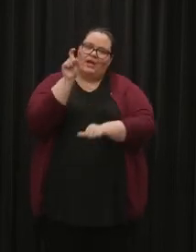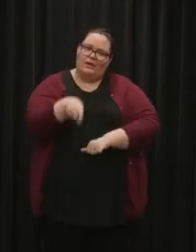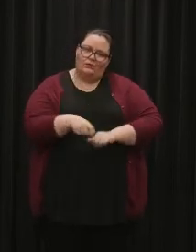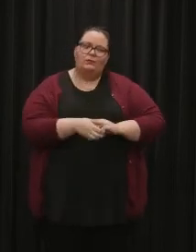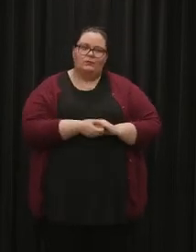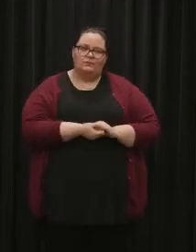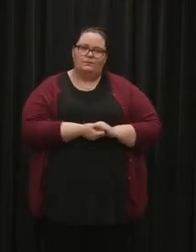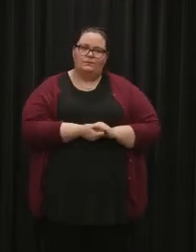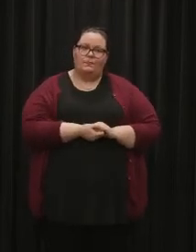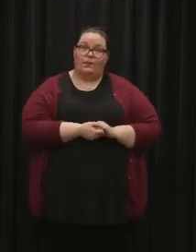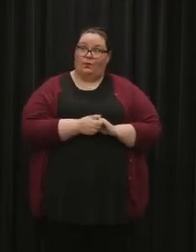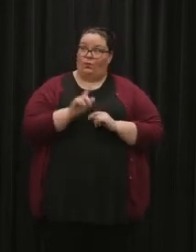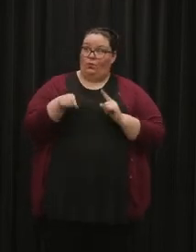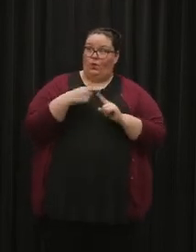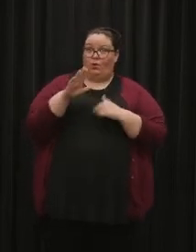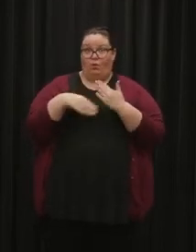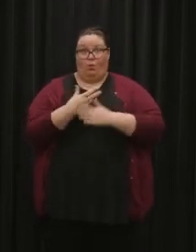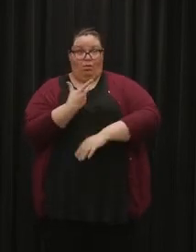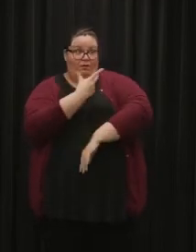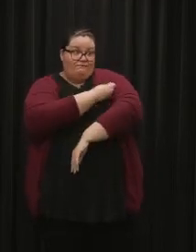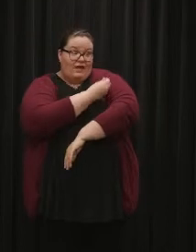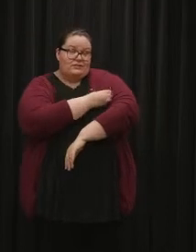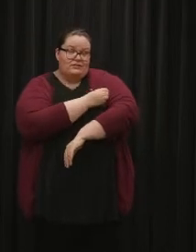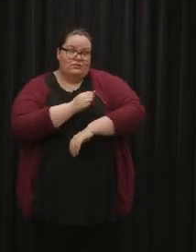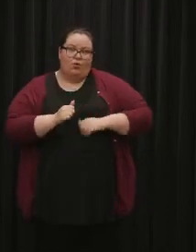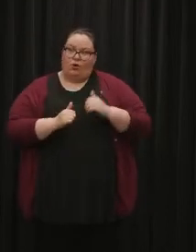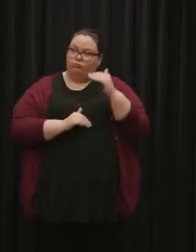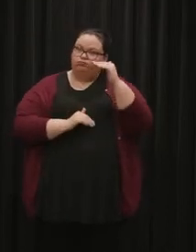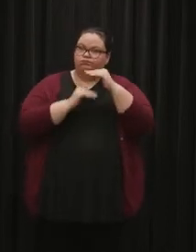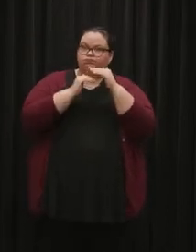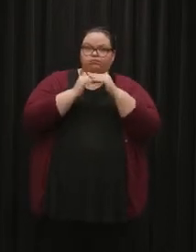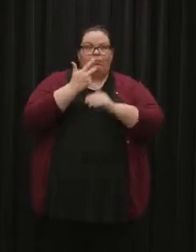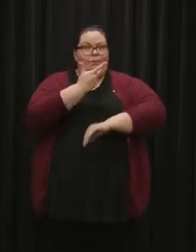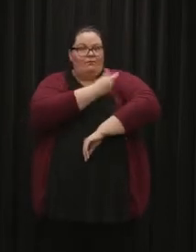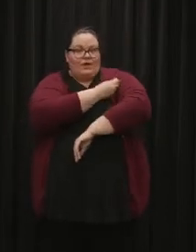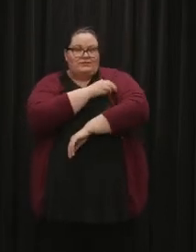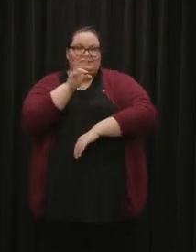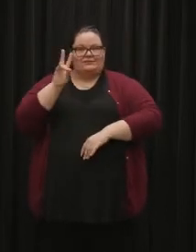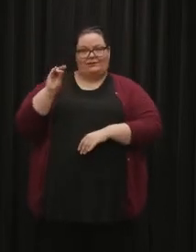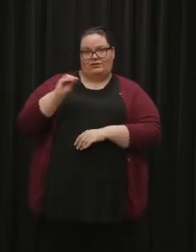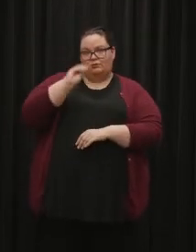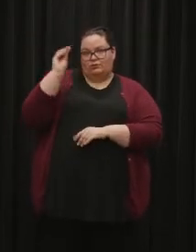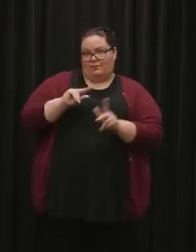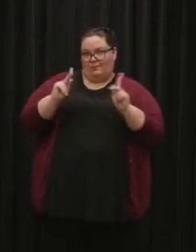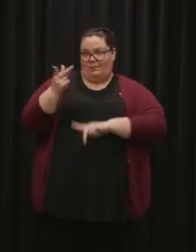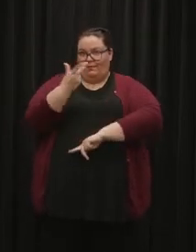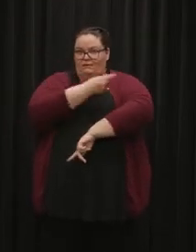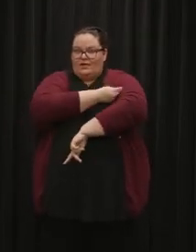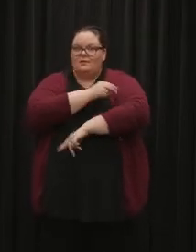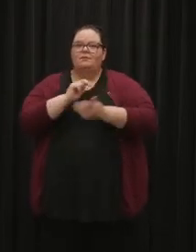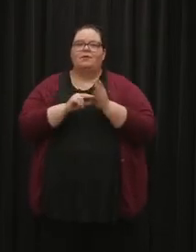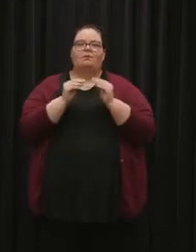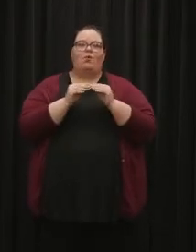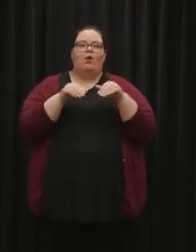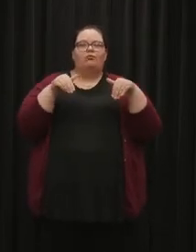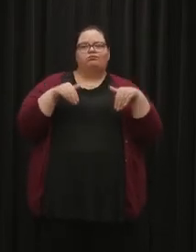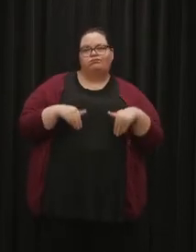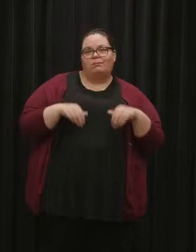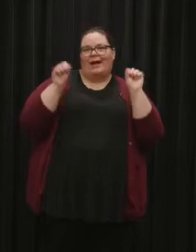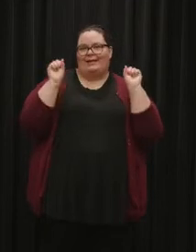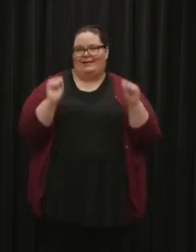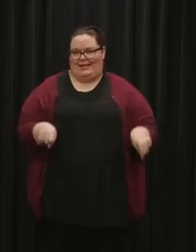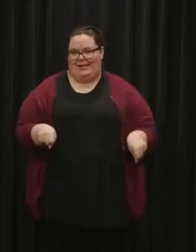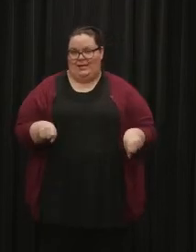we have fully vaccinated, or we've reached the threshold of 70% of our population. The safest